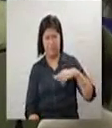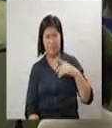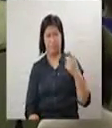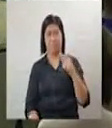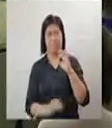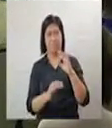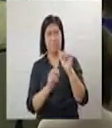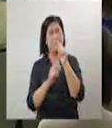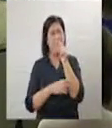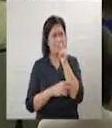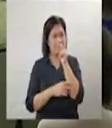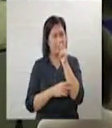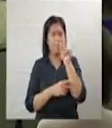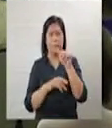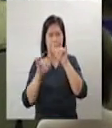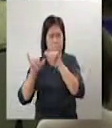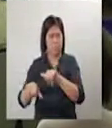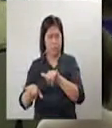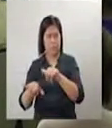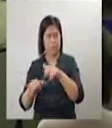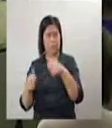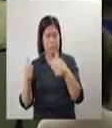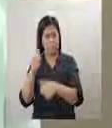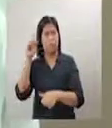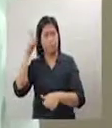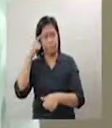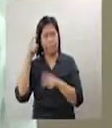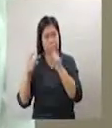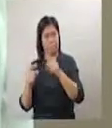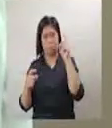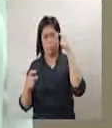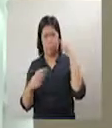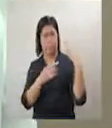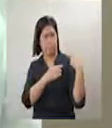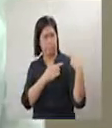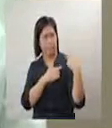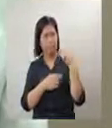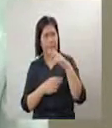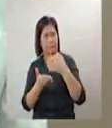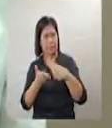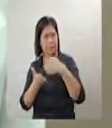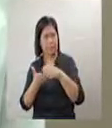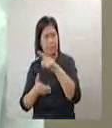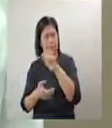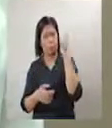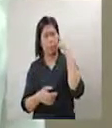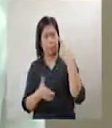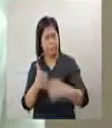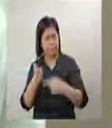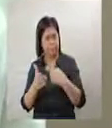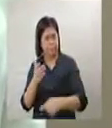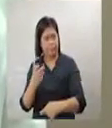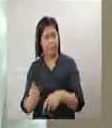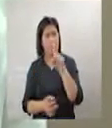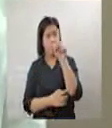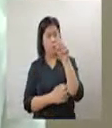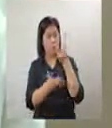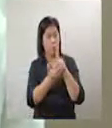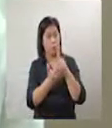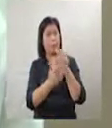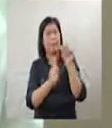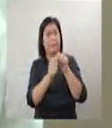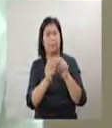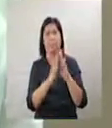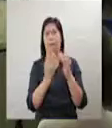and governments should spend. Number two, one doctor per barangay. If you look at the budget,